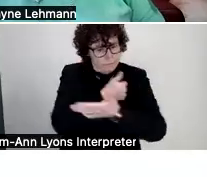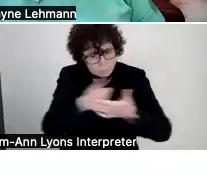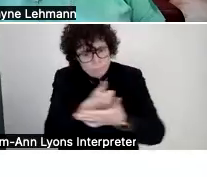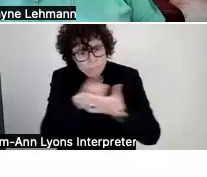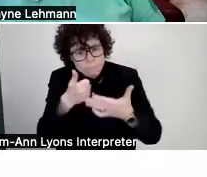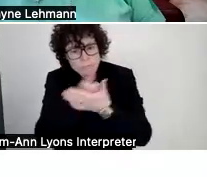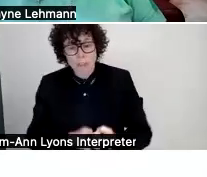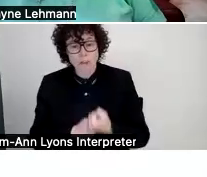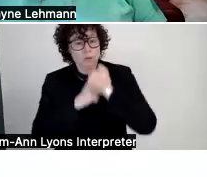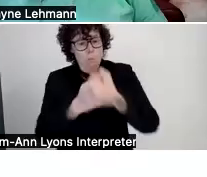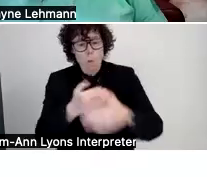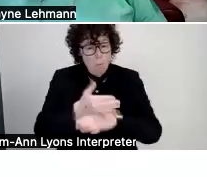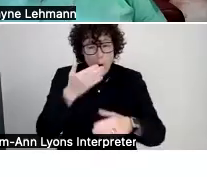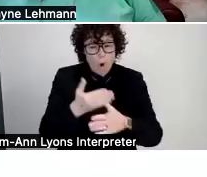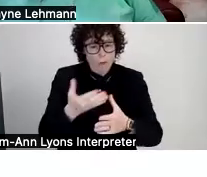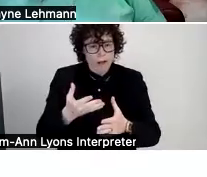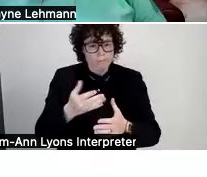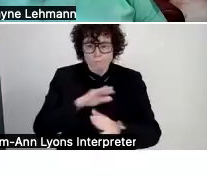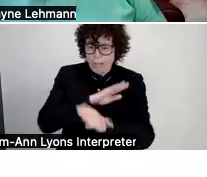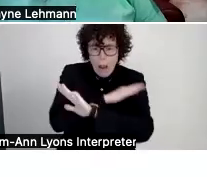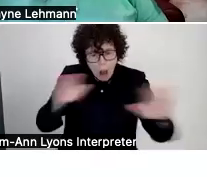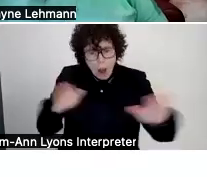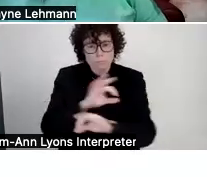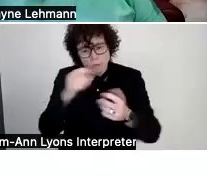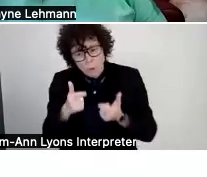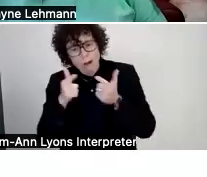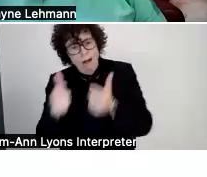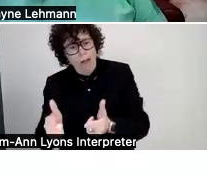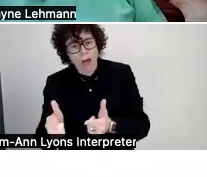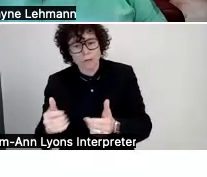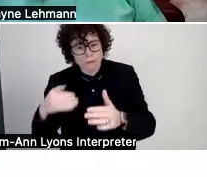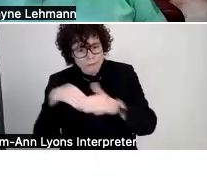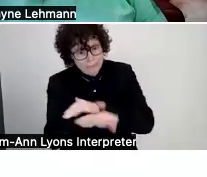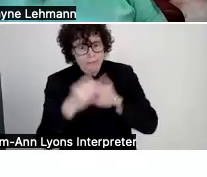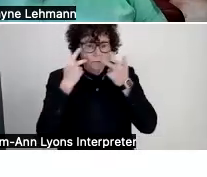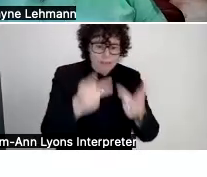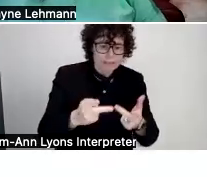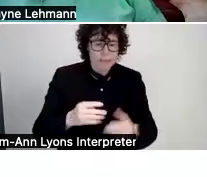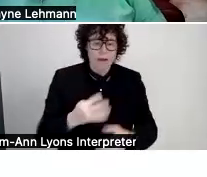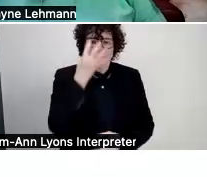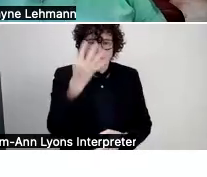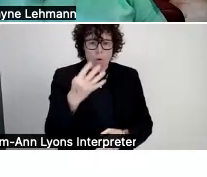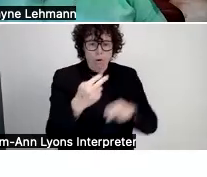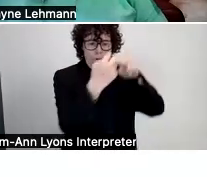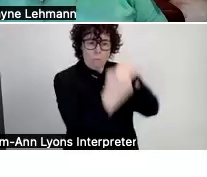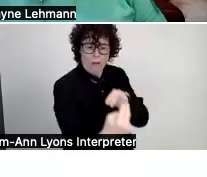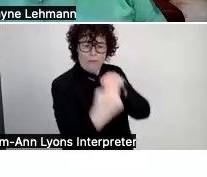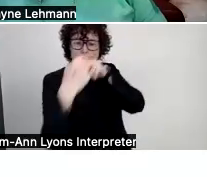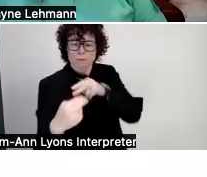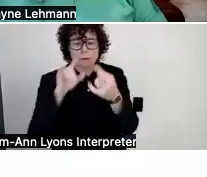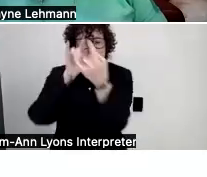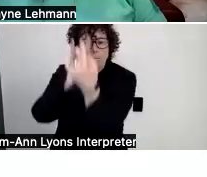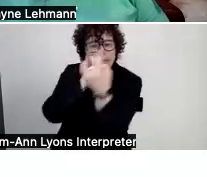now. And once she was into a 4-bed bay, they had a nurse that was there